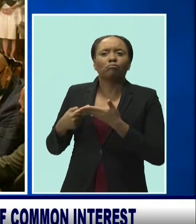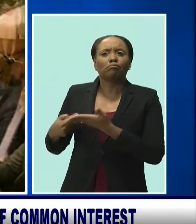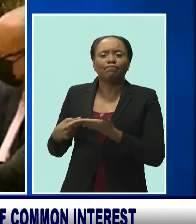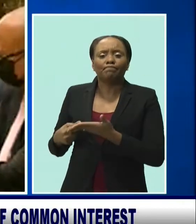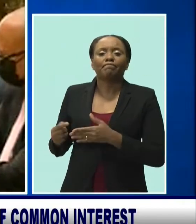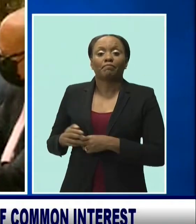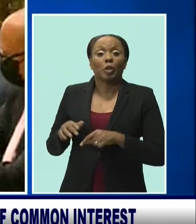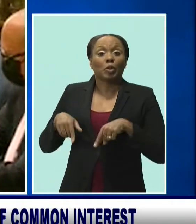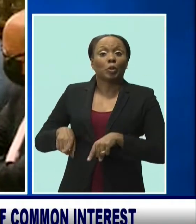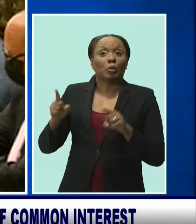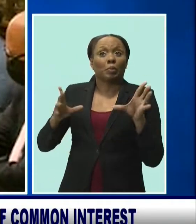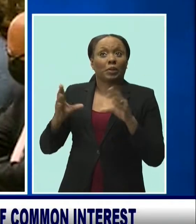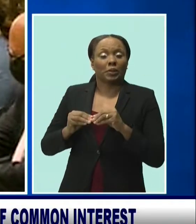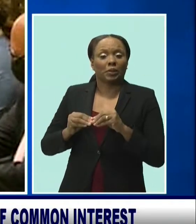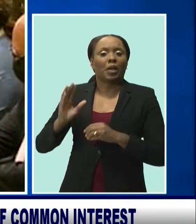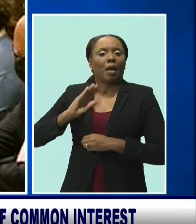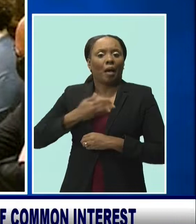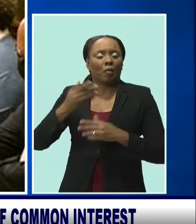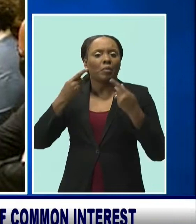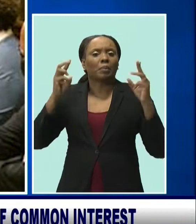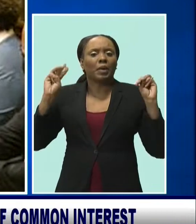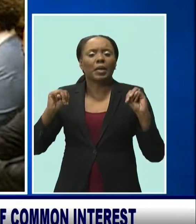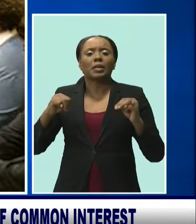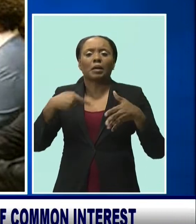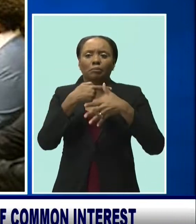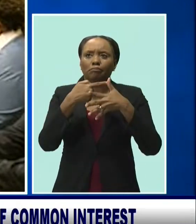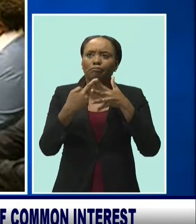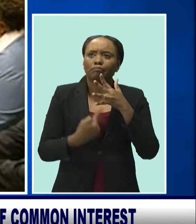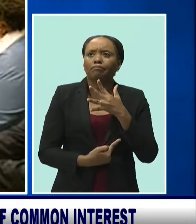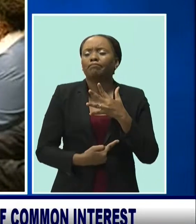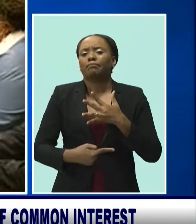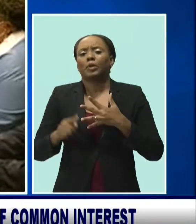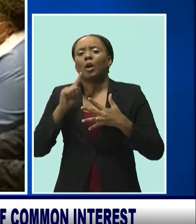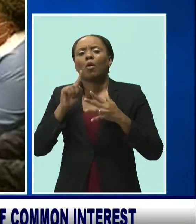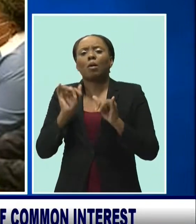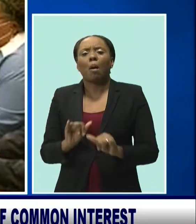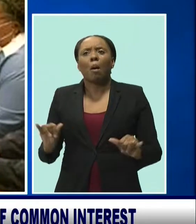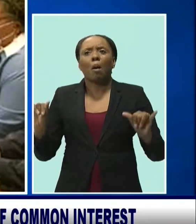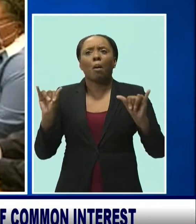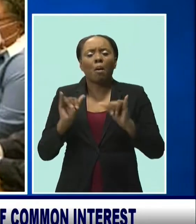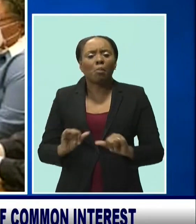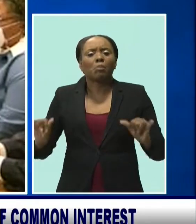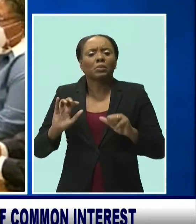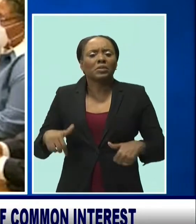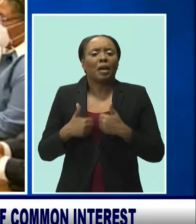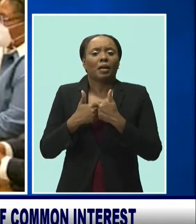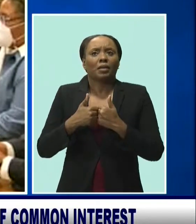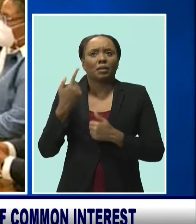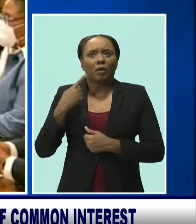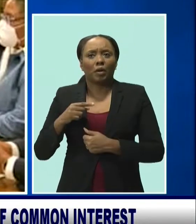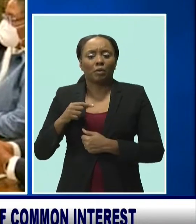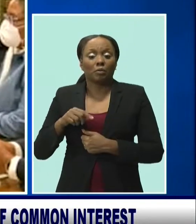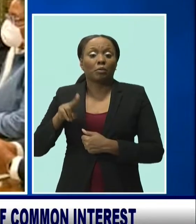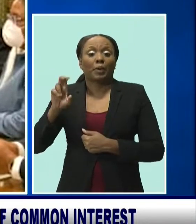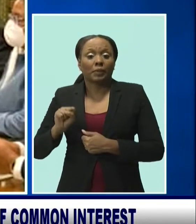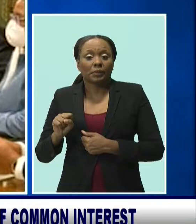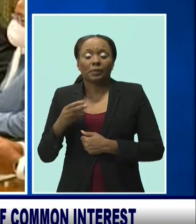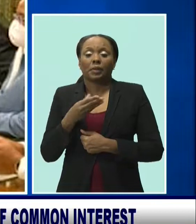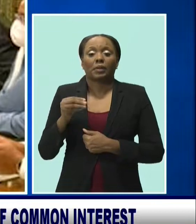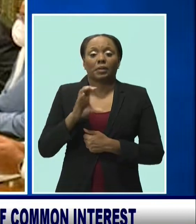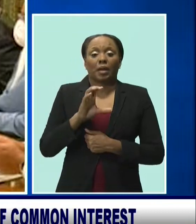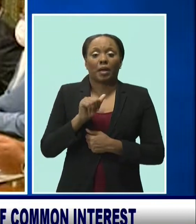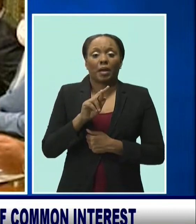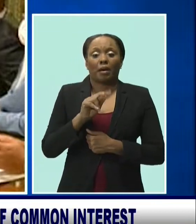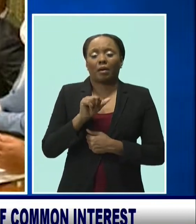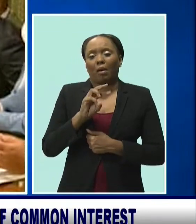meeting, Prime Minister Motley outlined what she considers as common challenges for CARICOM countries and the United States, including